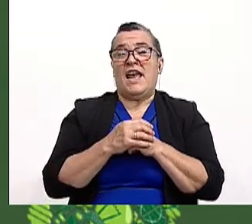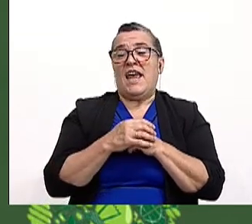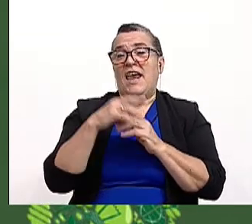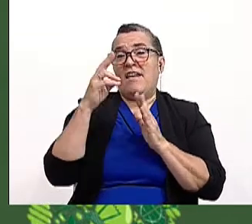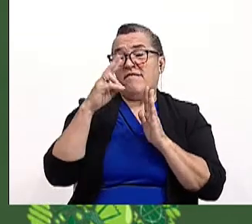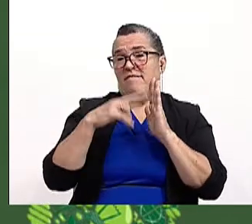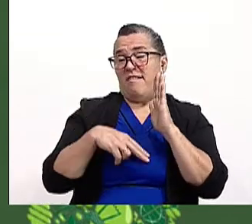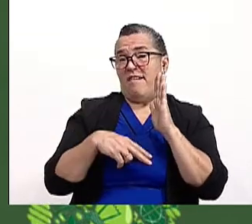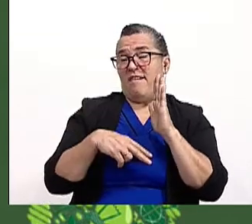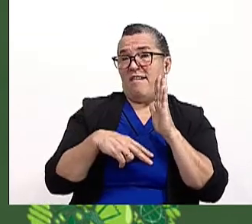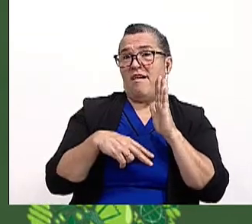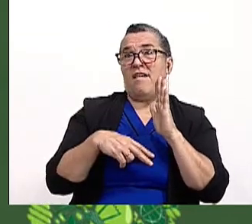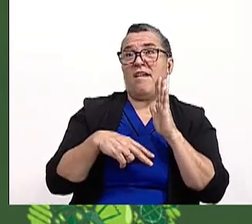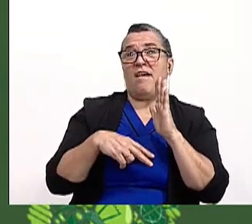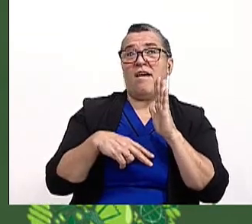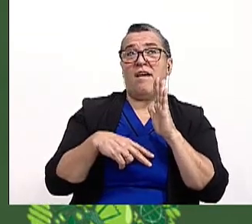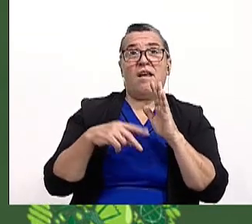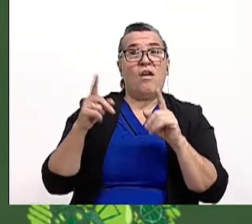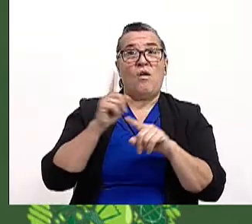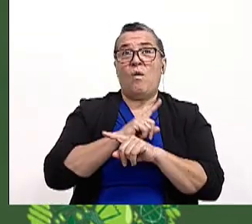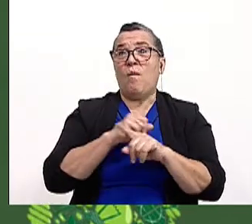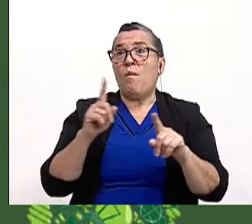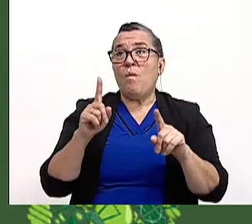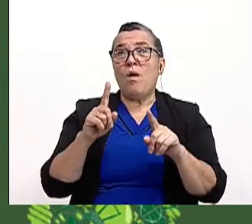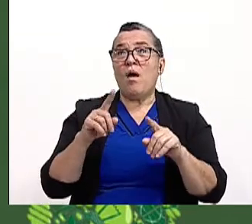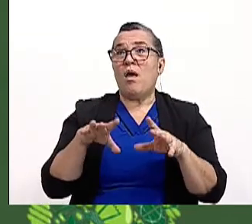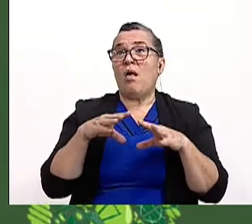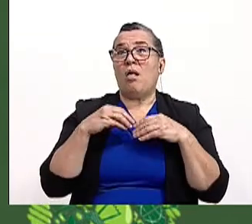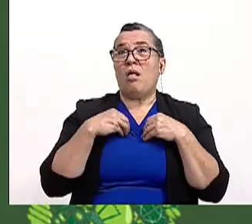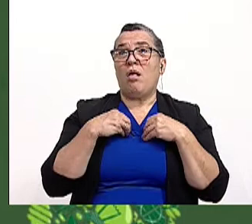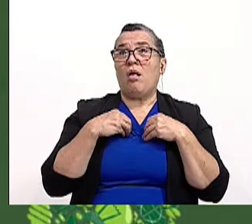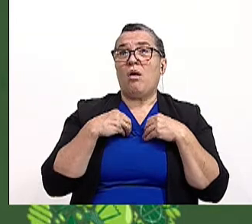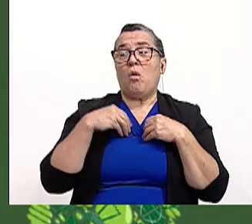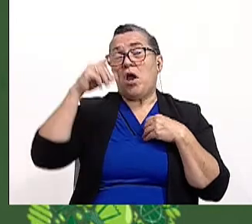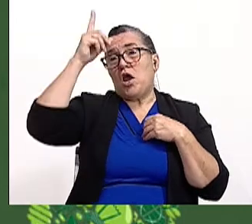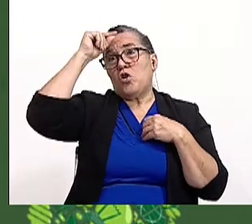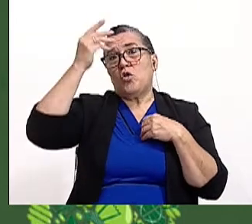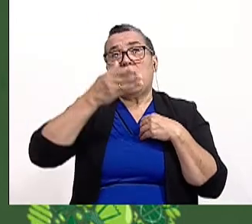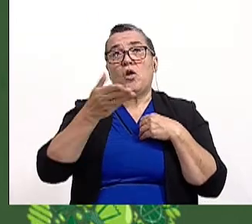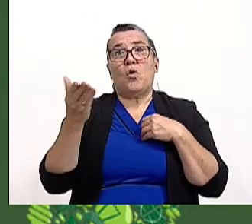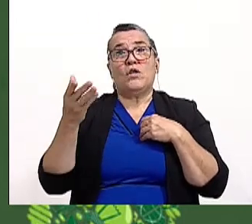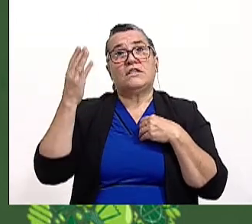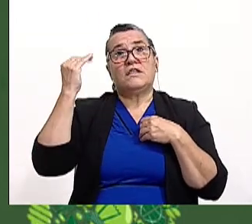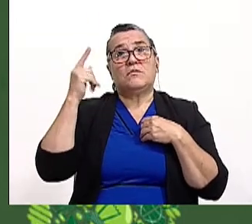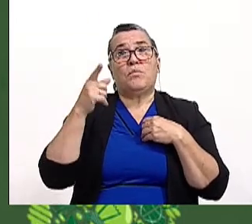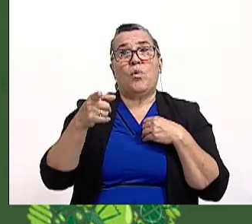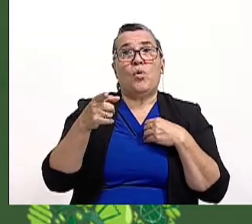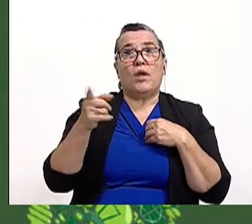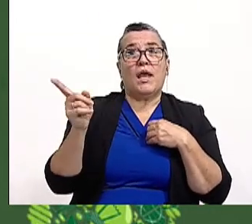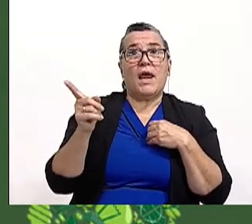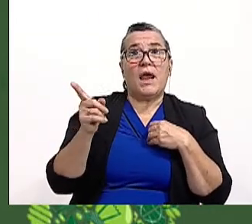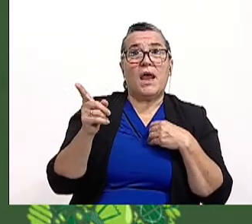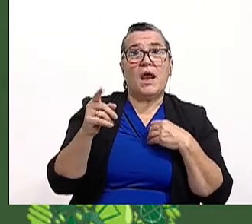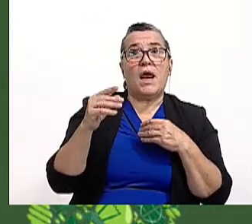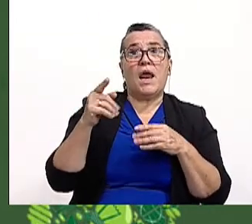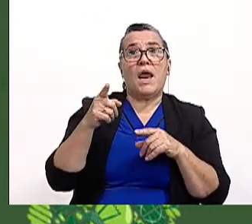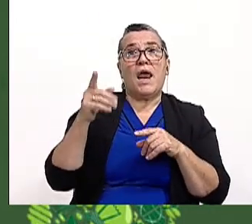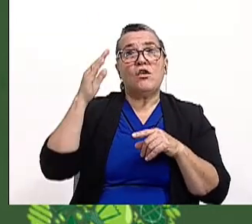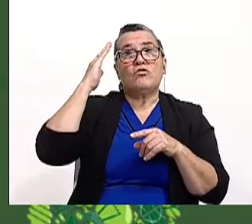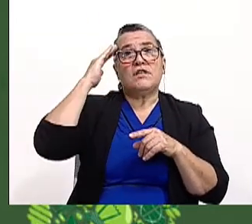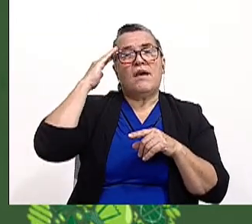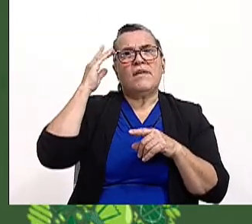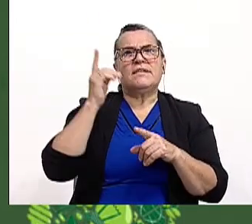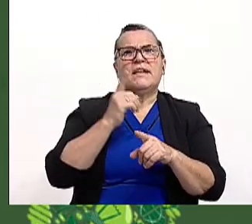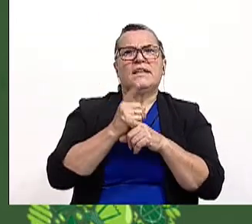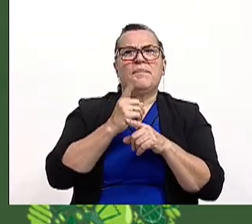can't afford to ignore anything because he or she doesn't know exactly what information of the reading